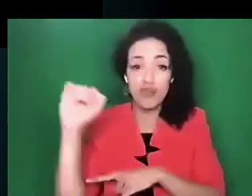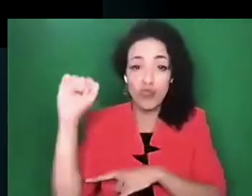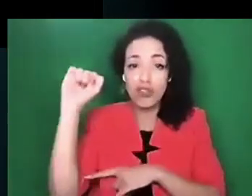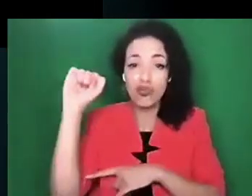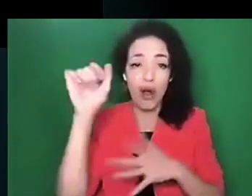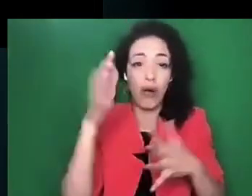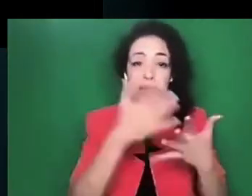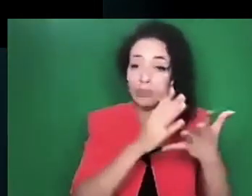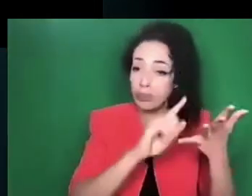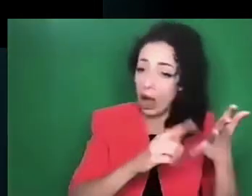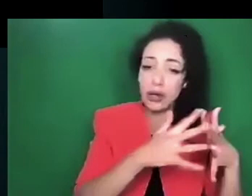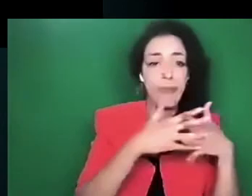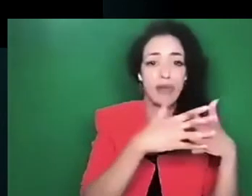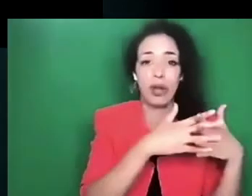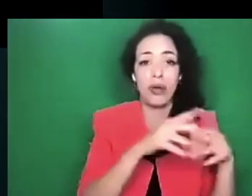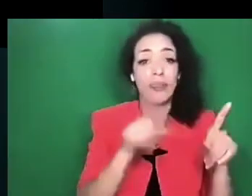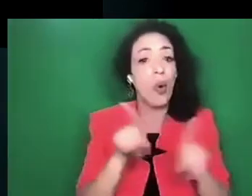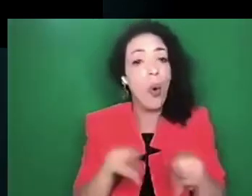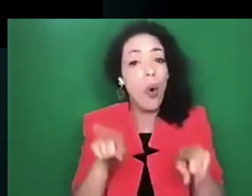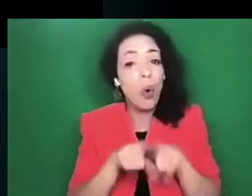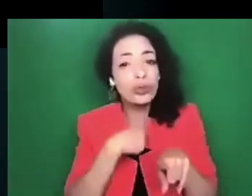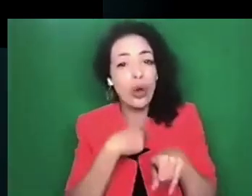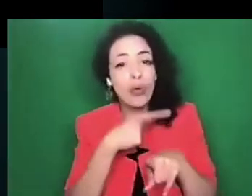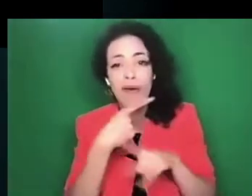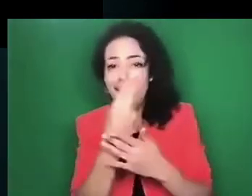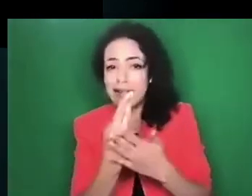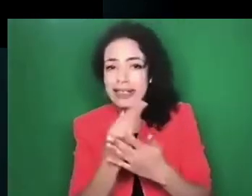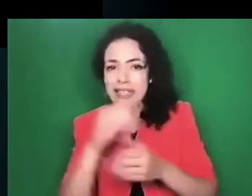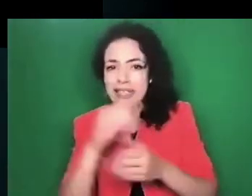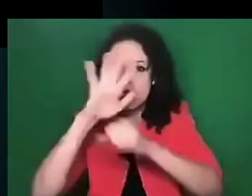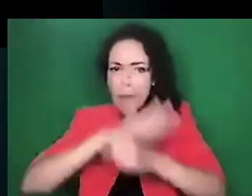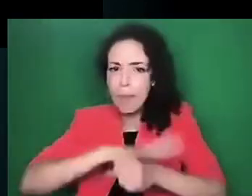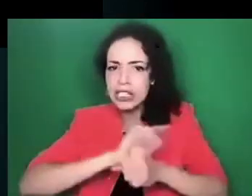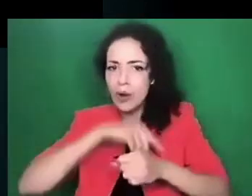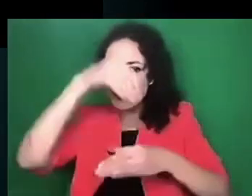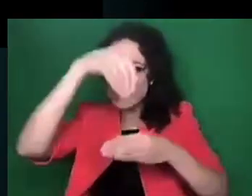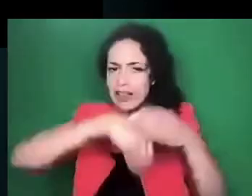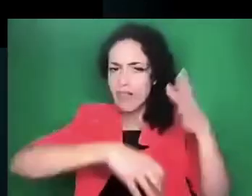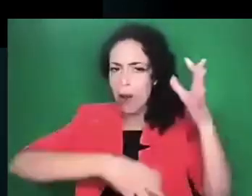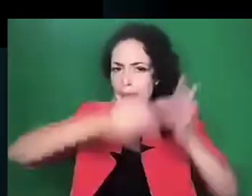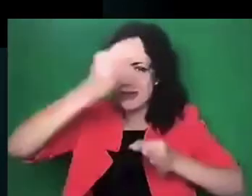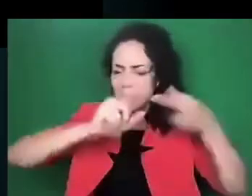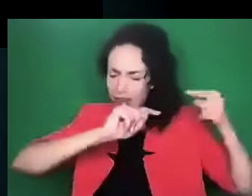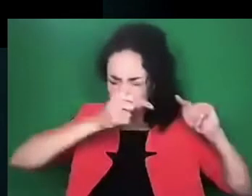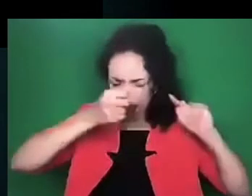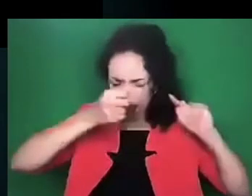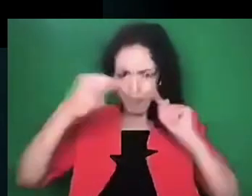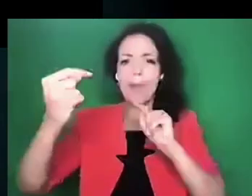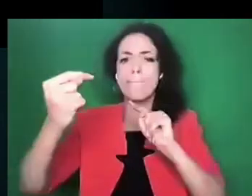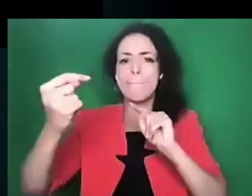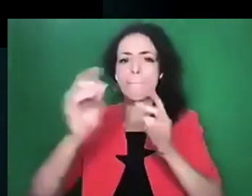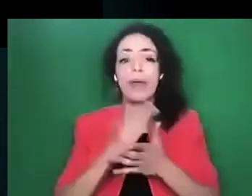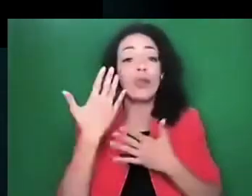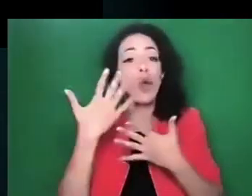core. We started working on this research on the history of the Kit Kat Club, which is a cabaret